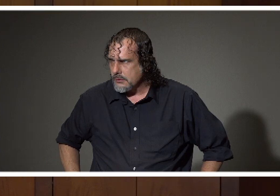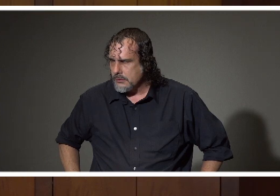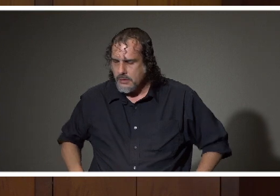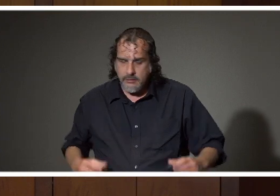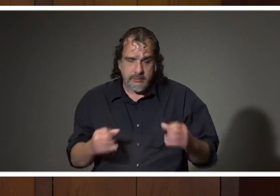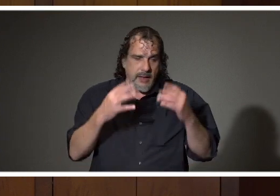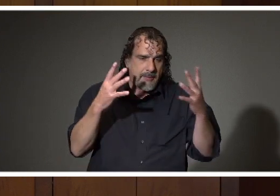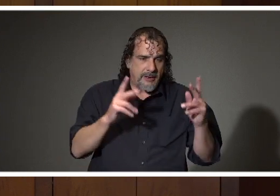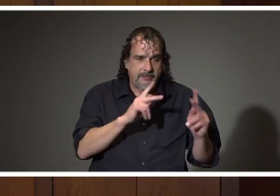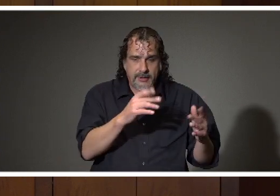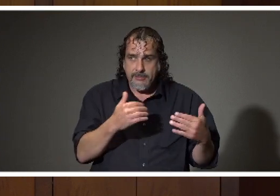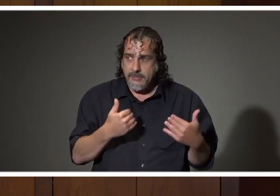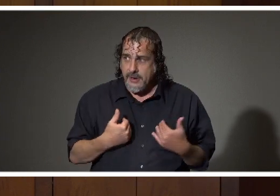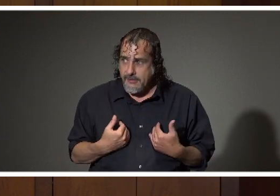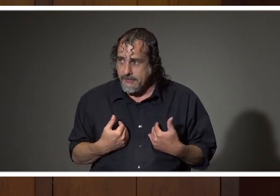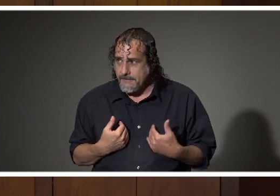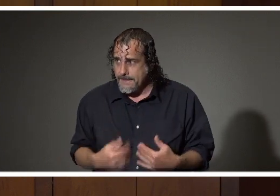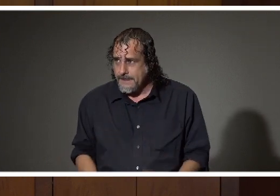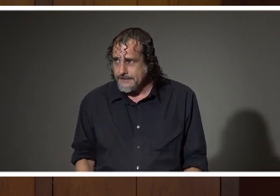cases,